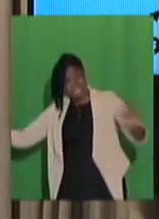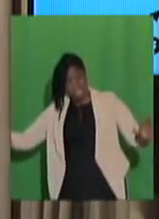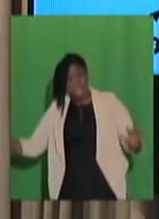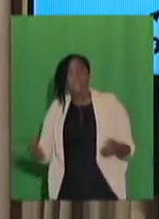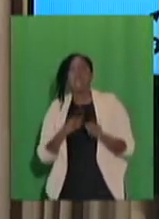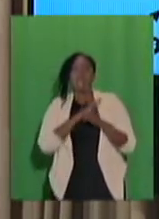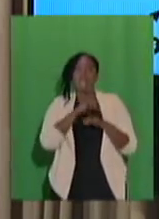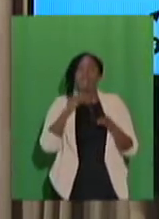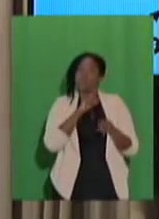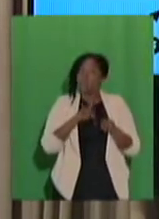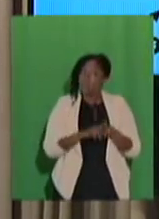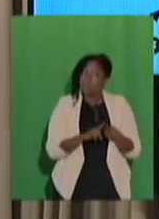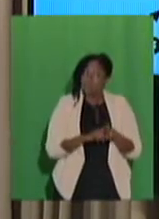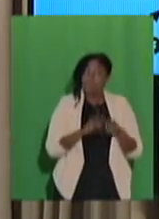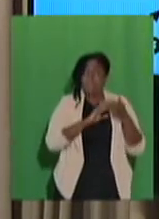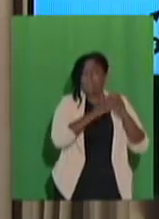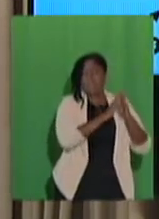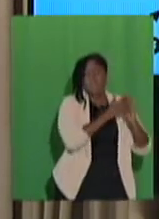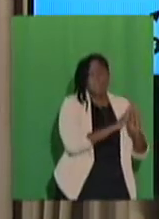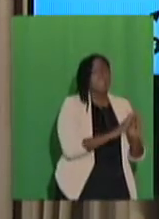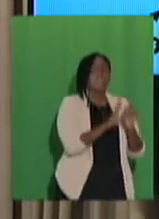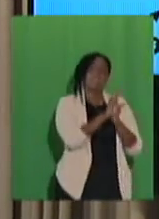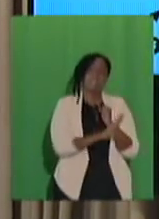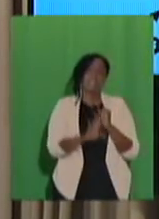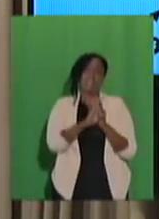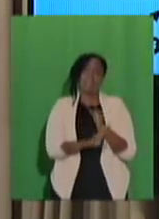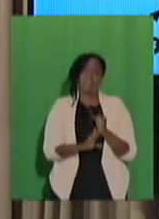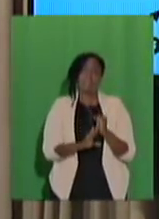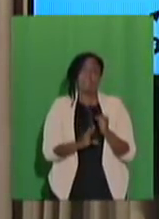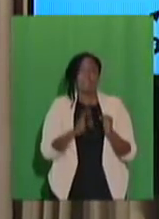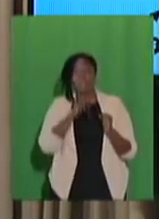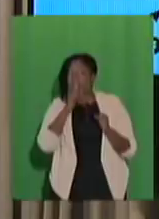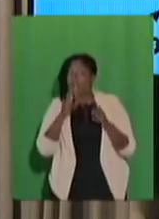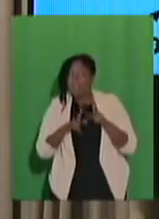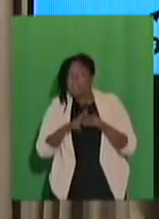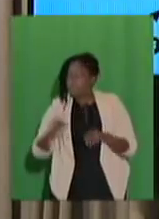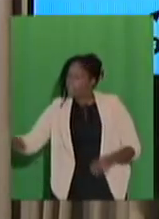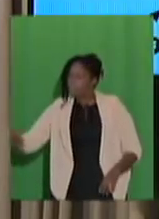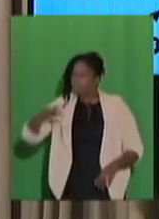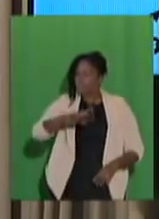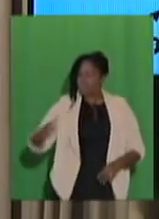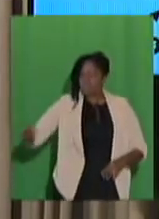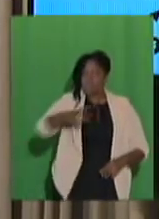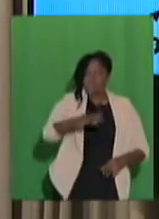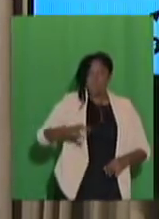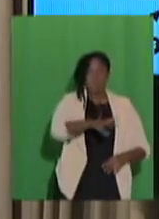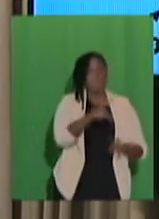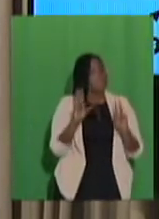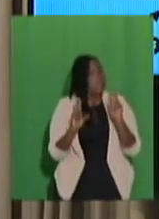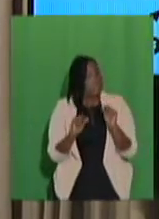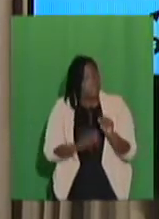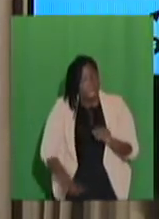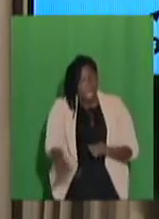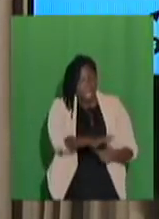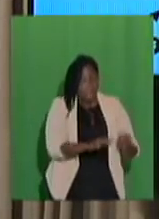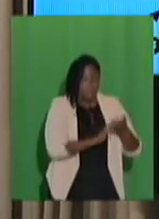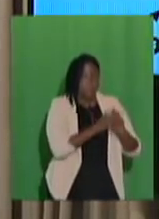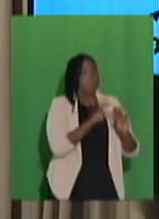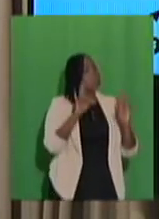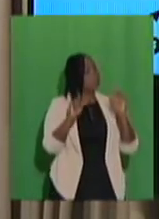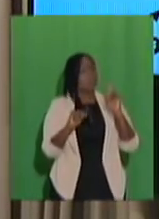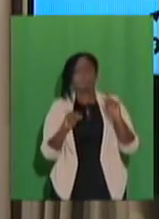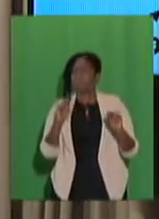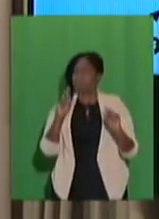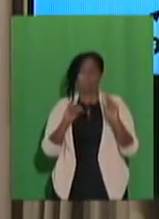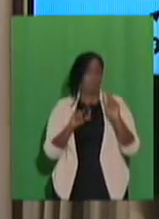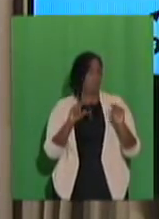The patients there will not be allowed to mix with the community. I want to give the community the absolute assurance that you